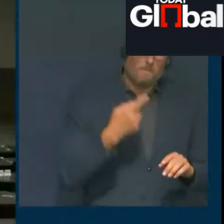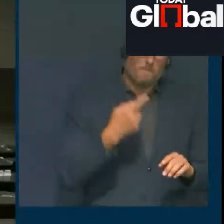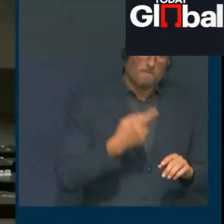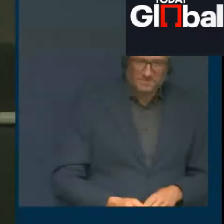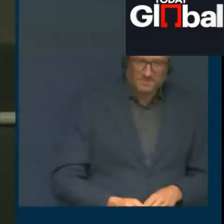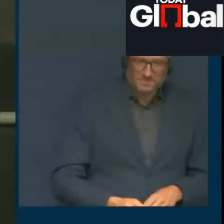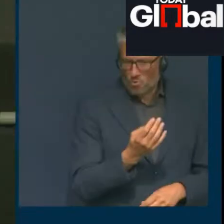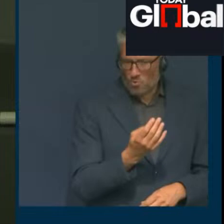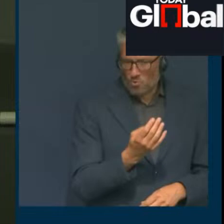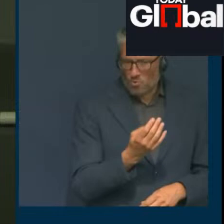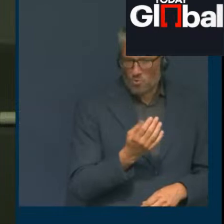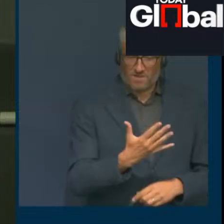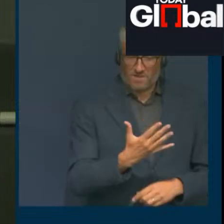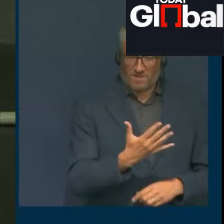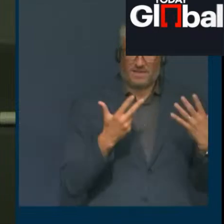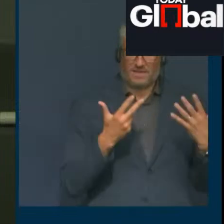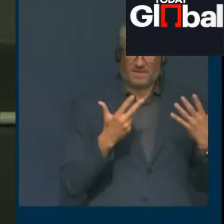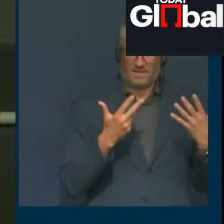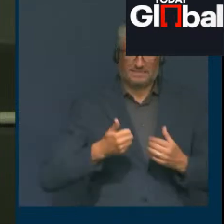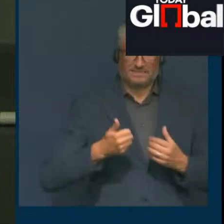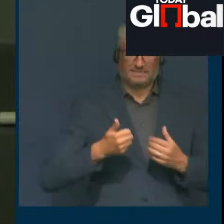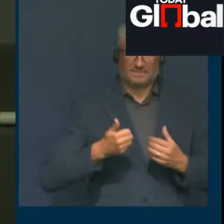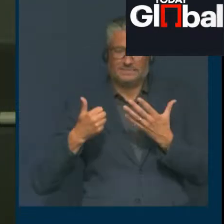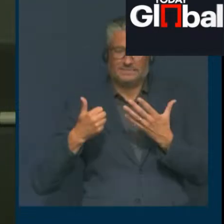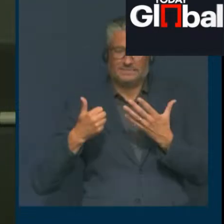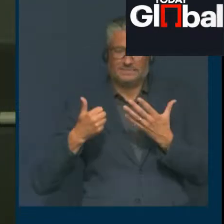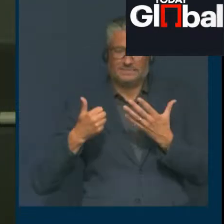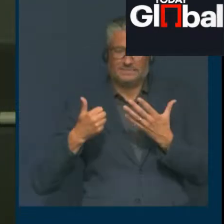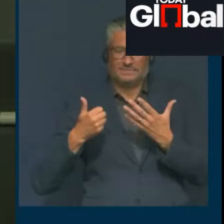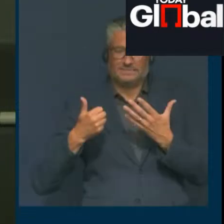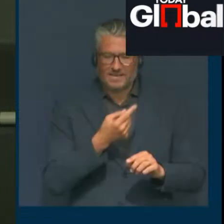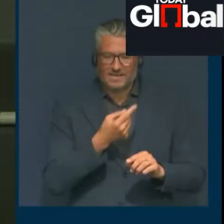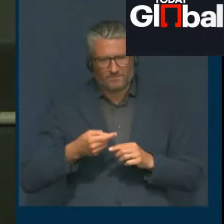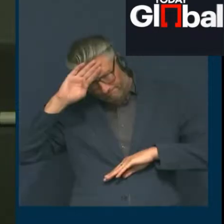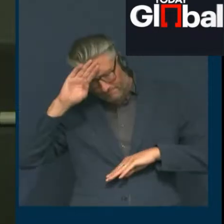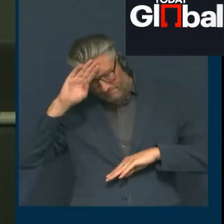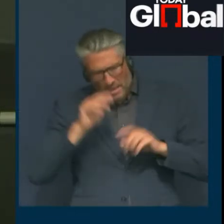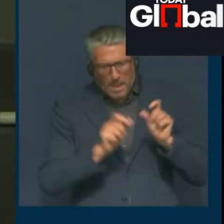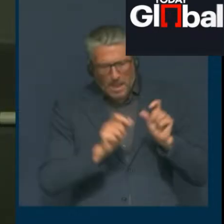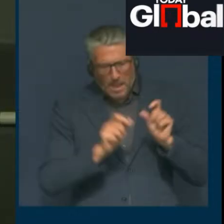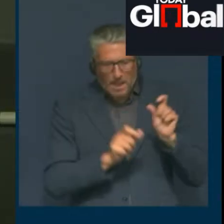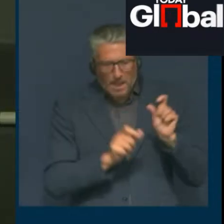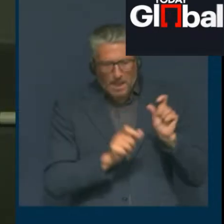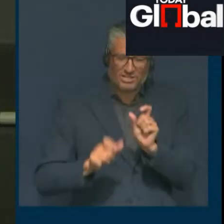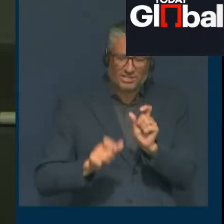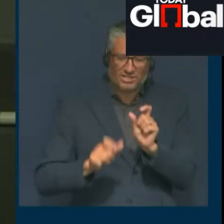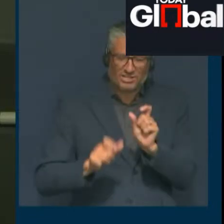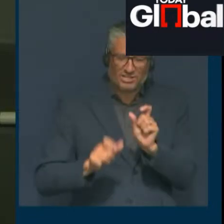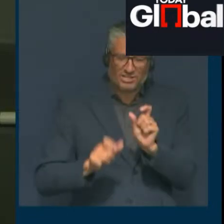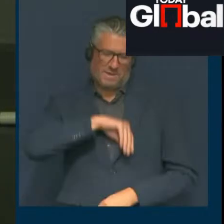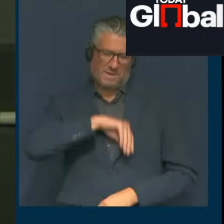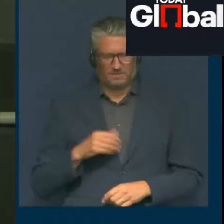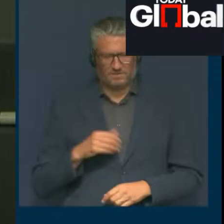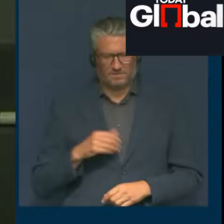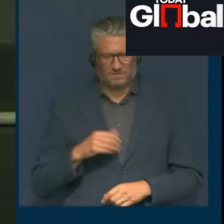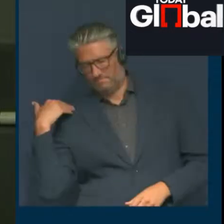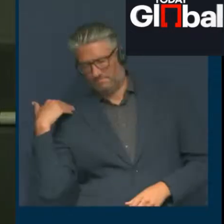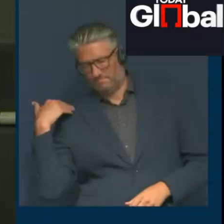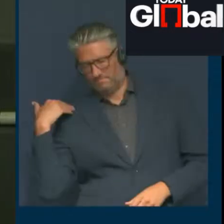Non-Qataris constitute 62% thereof. Thank you. Now I give the floor to my